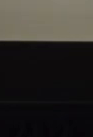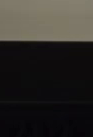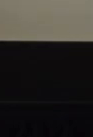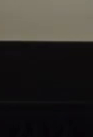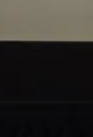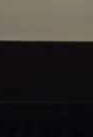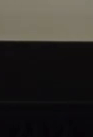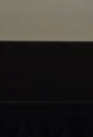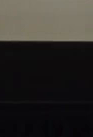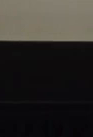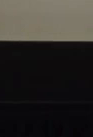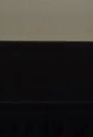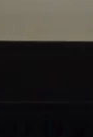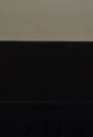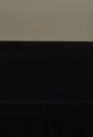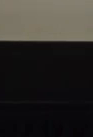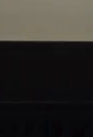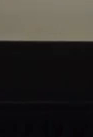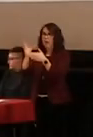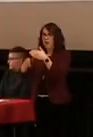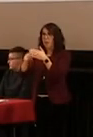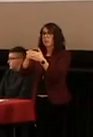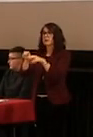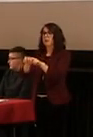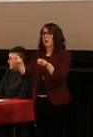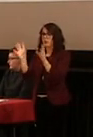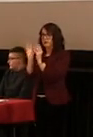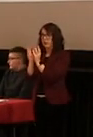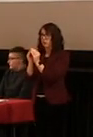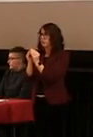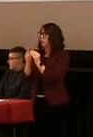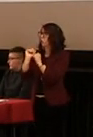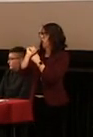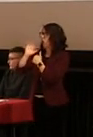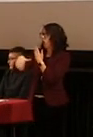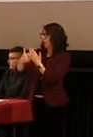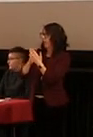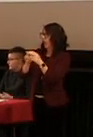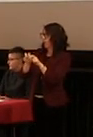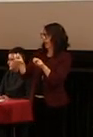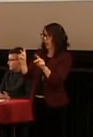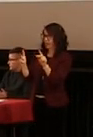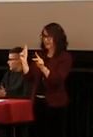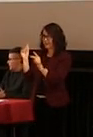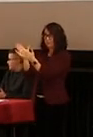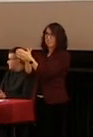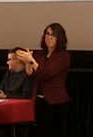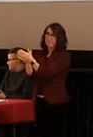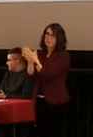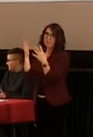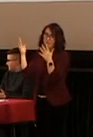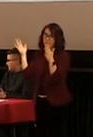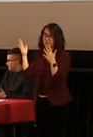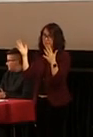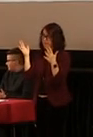All right, so we will end this panel session. So let's give all of our panelists a hand.